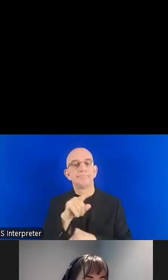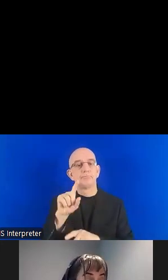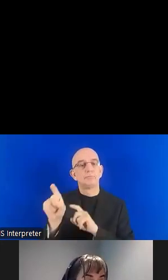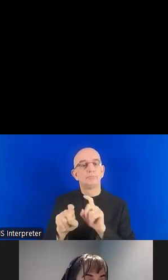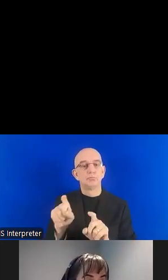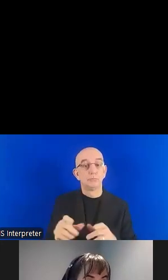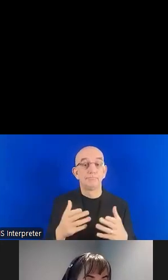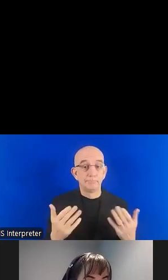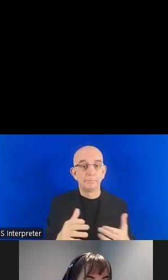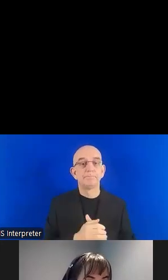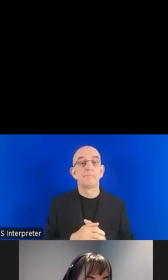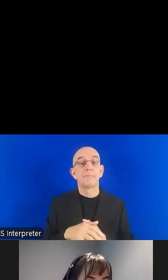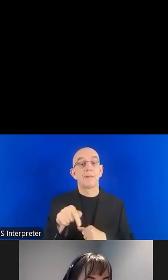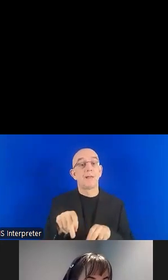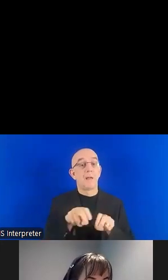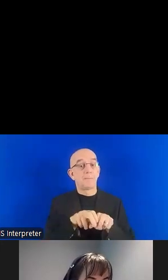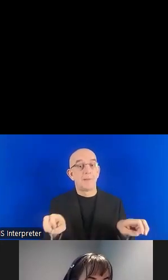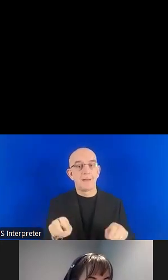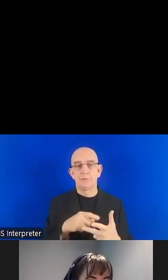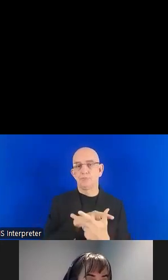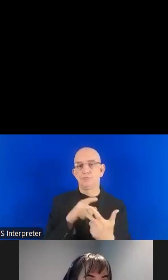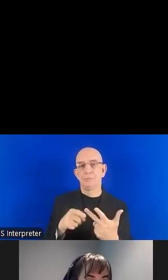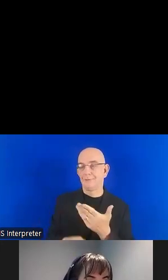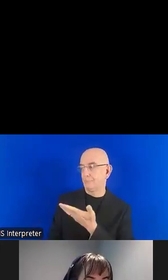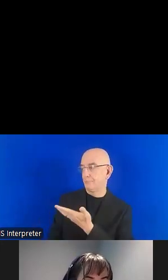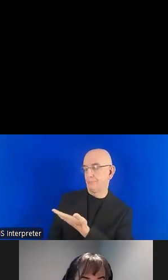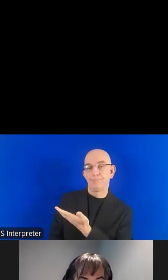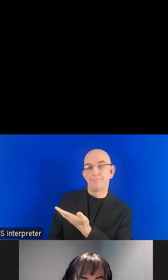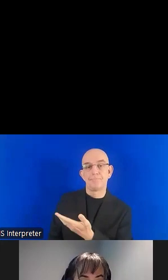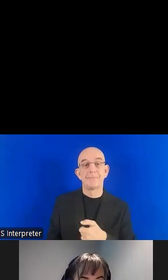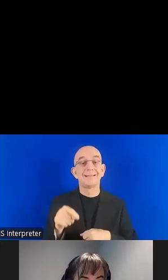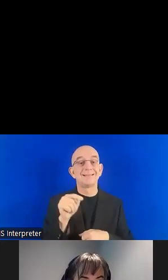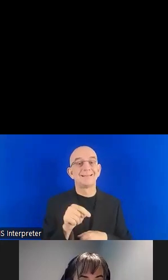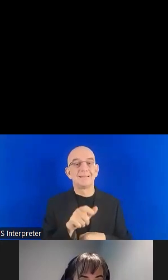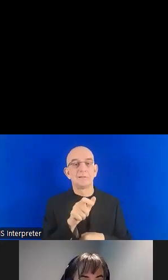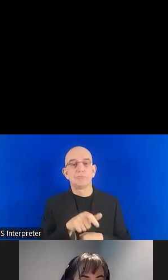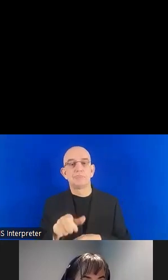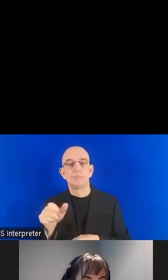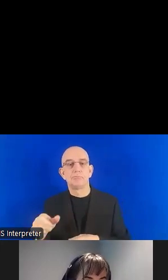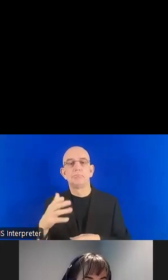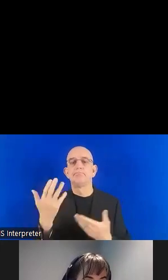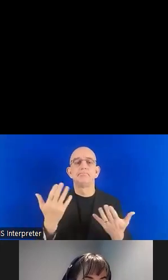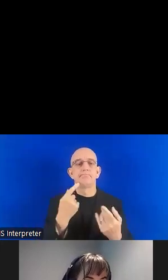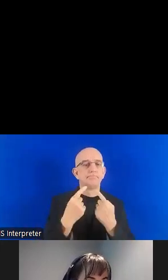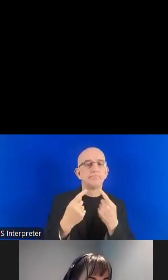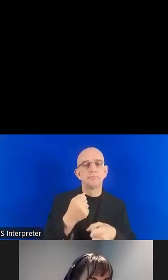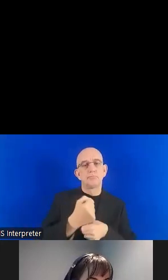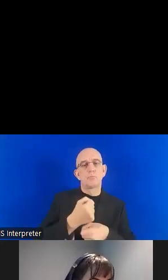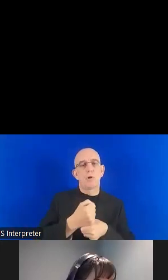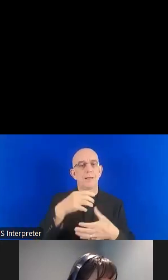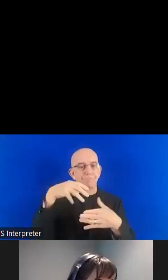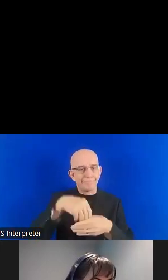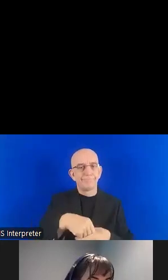attitudes, securing learning support for inclusion, and using data and evidence to meet inclusive learning